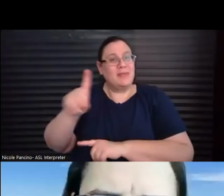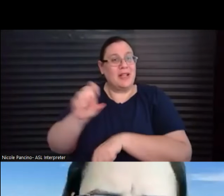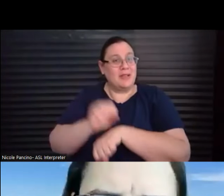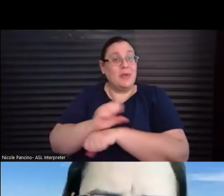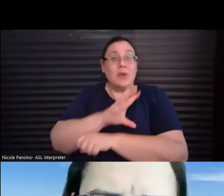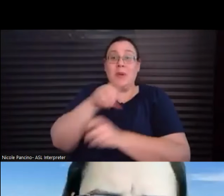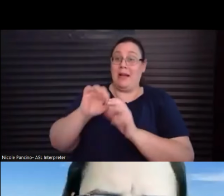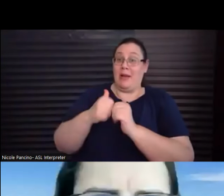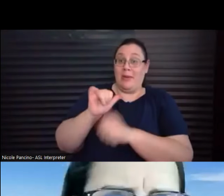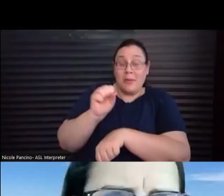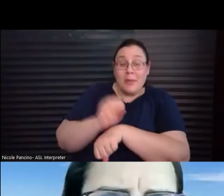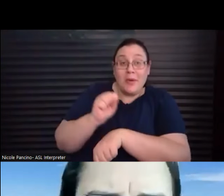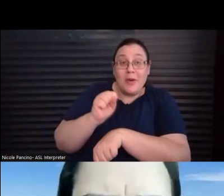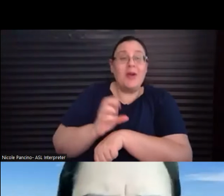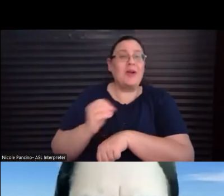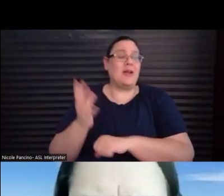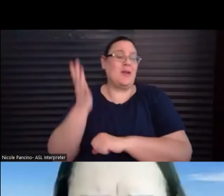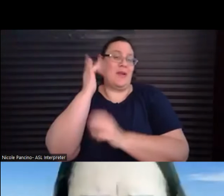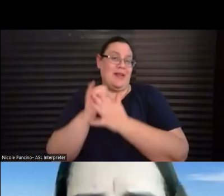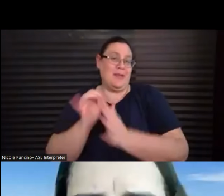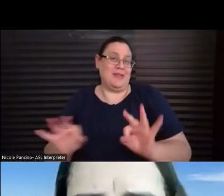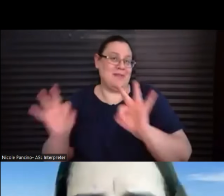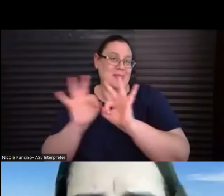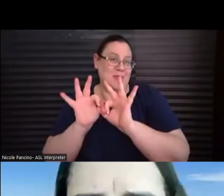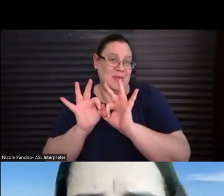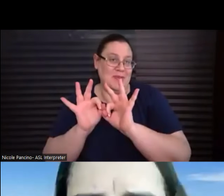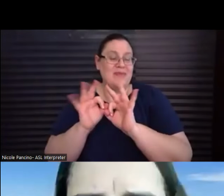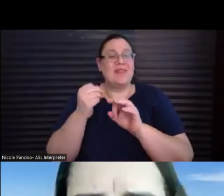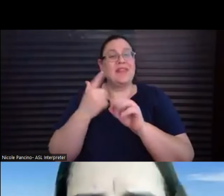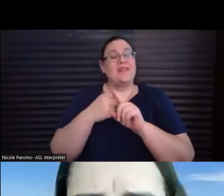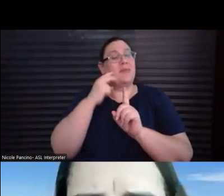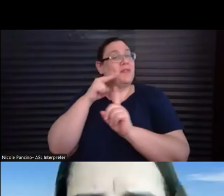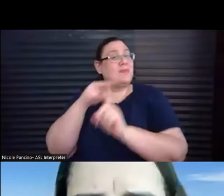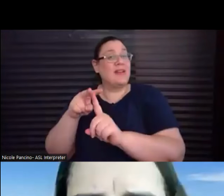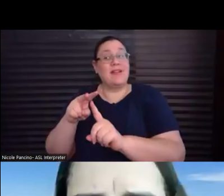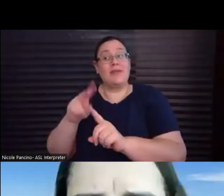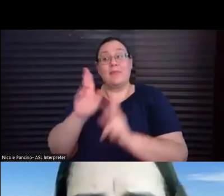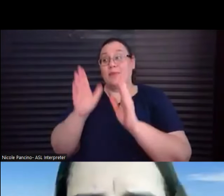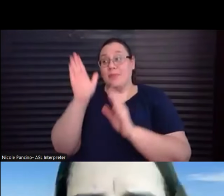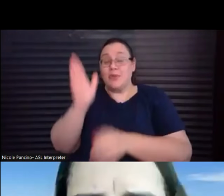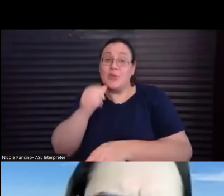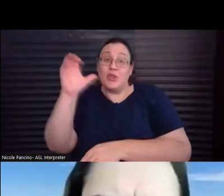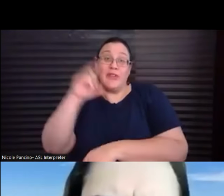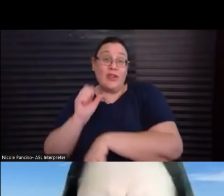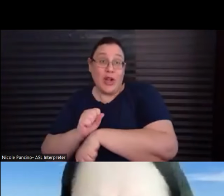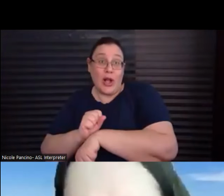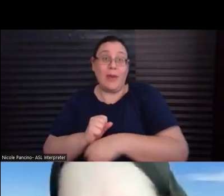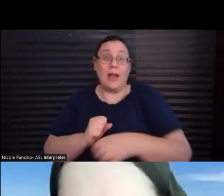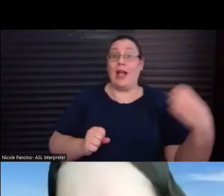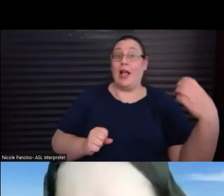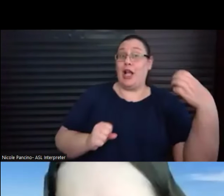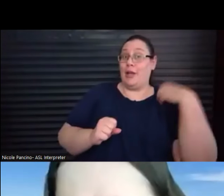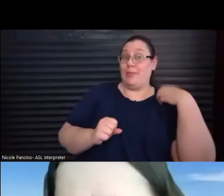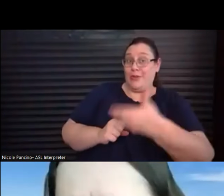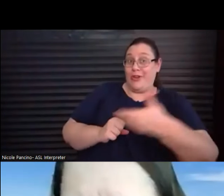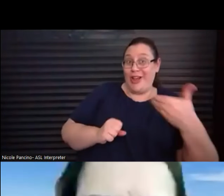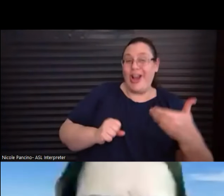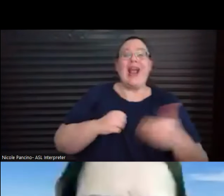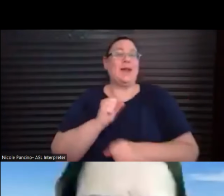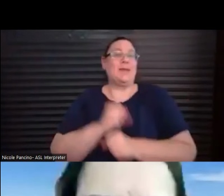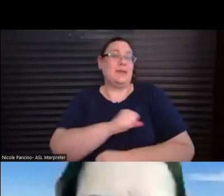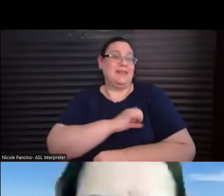worked and why it was important from the perspectives of the job seeker, employer, and employment staff. For